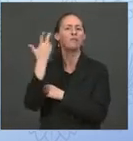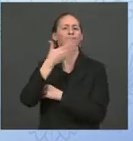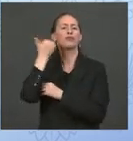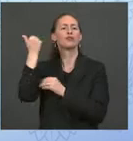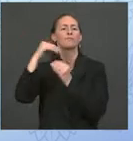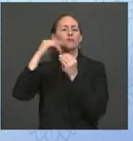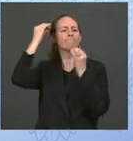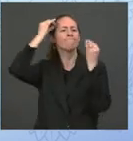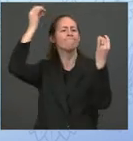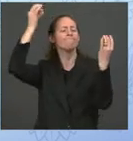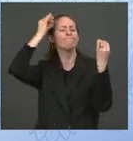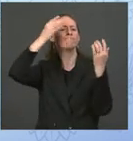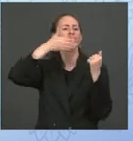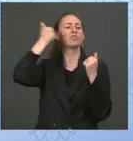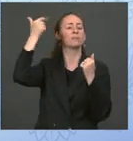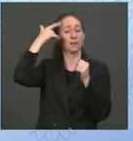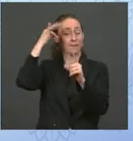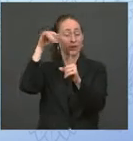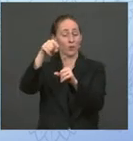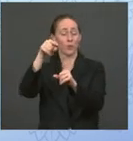of you.